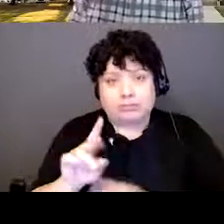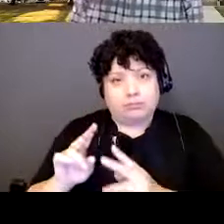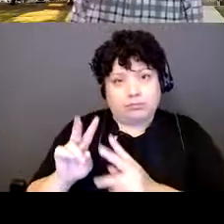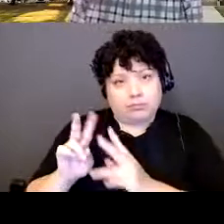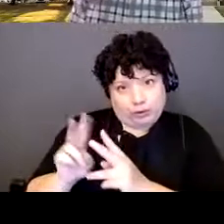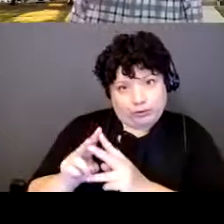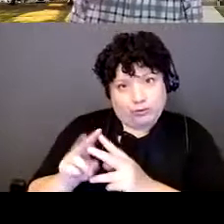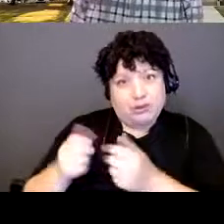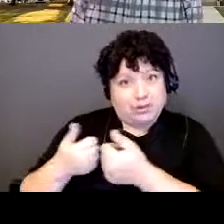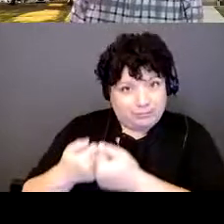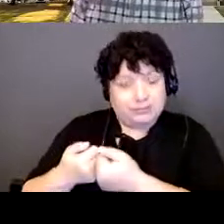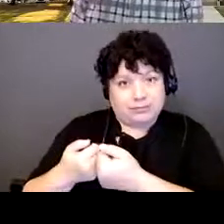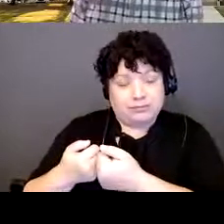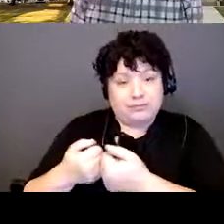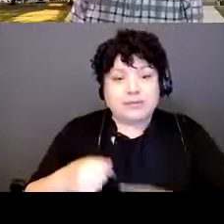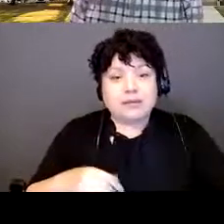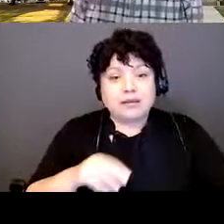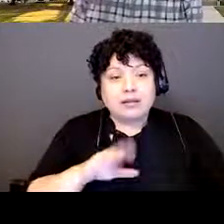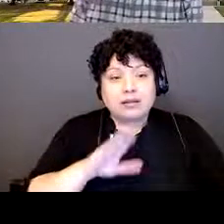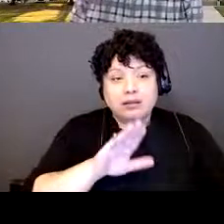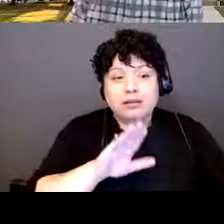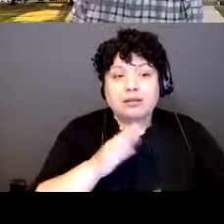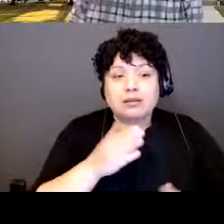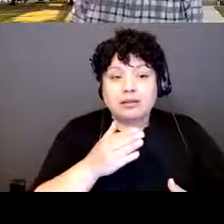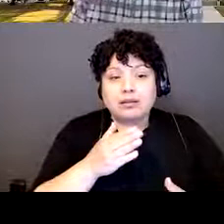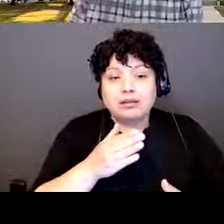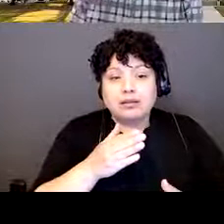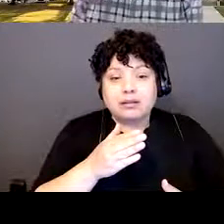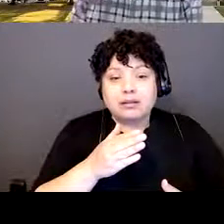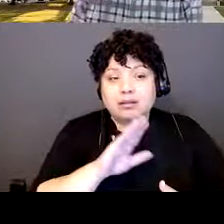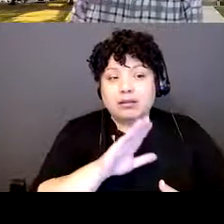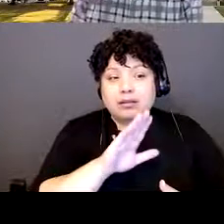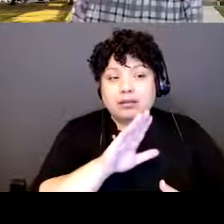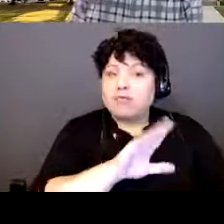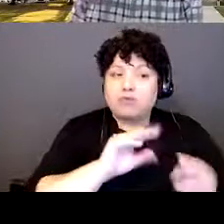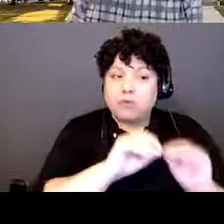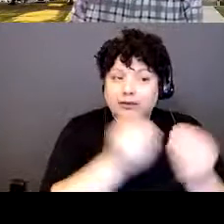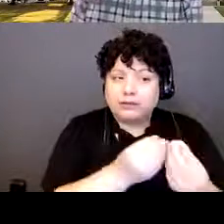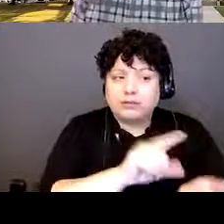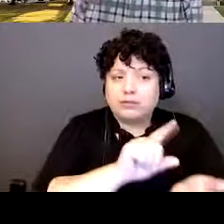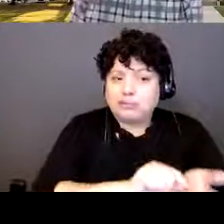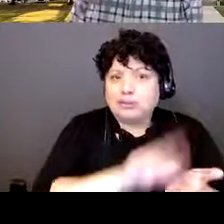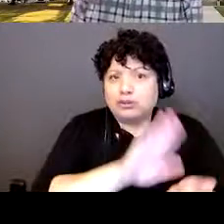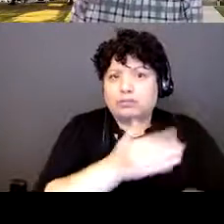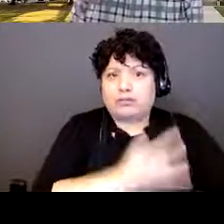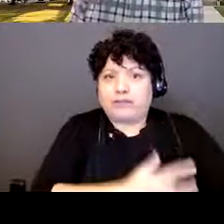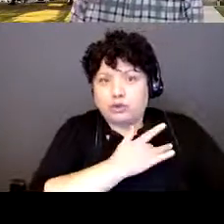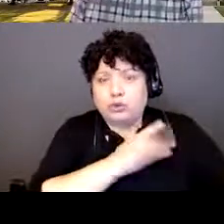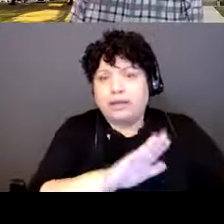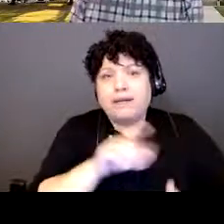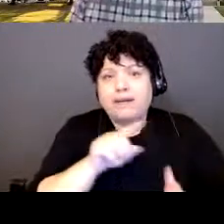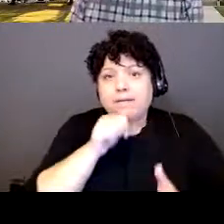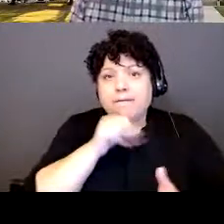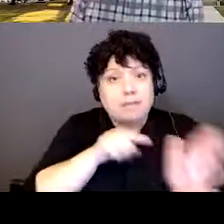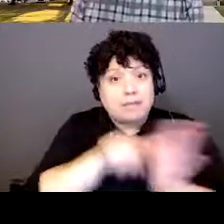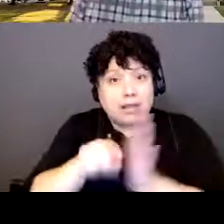Ontario Association of Interval and Transition Houses has been also publishing sort of provincial femicide reports for many,